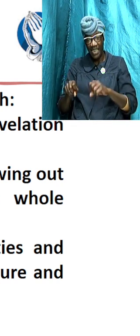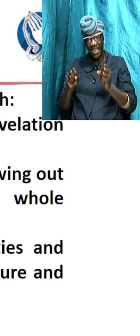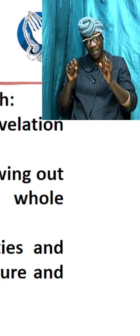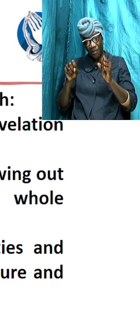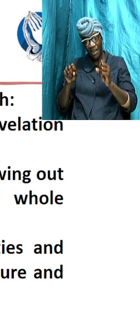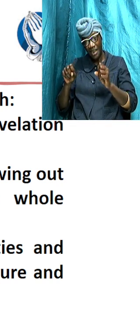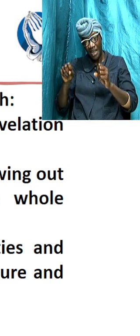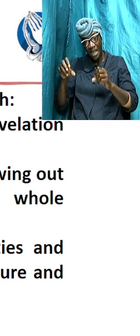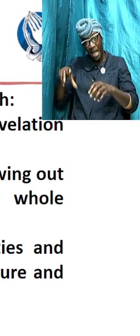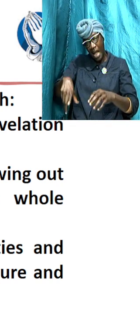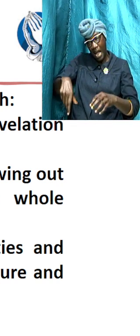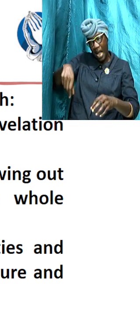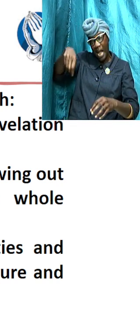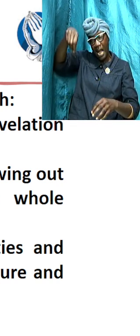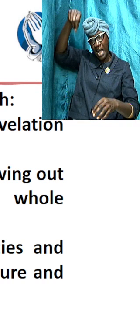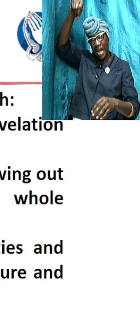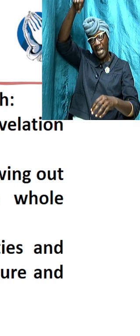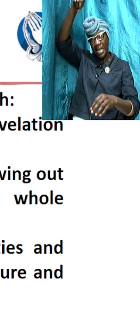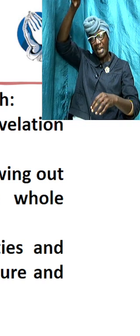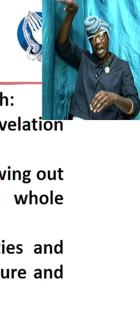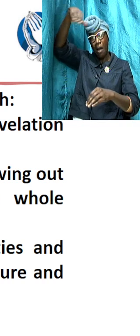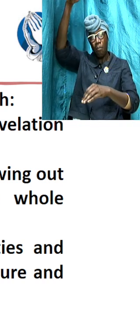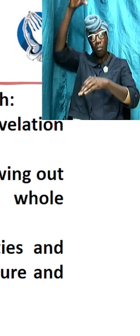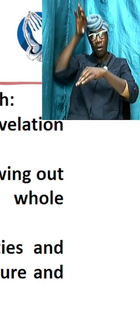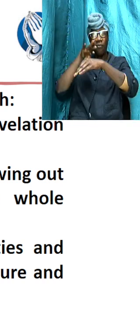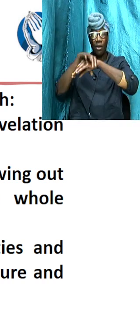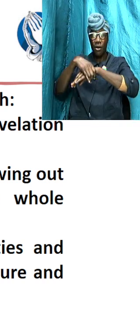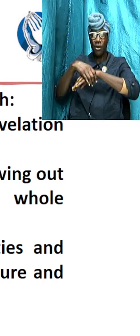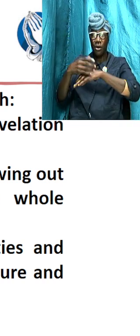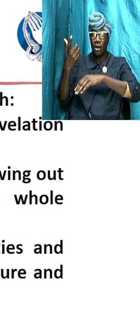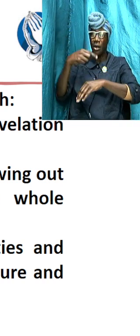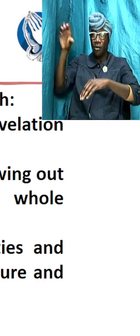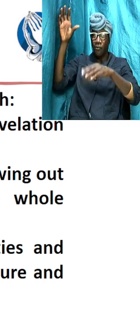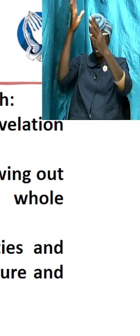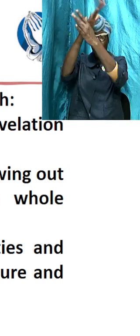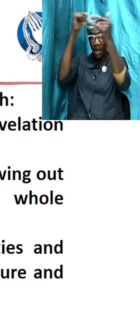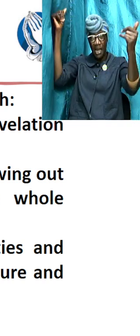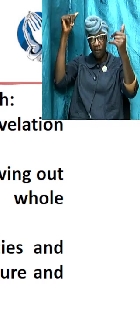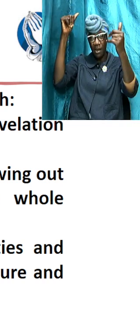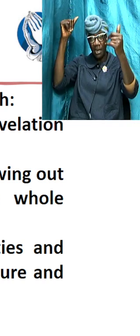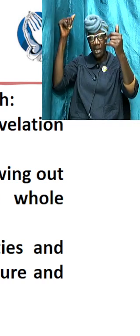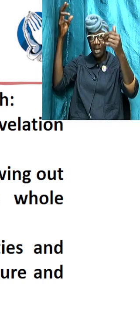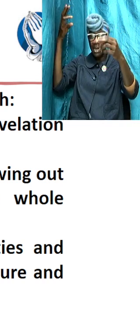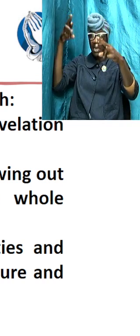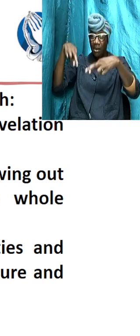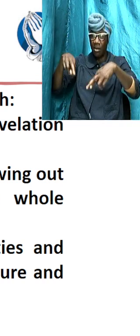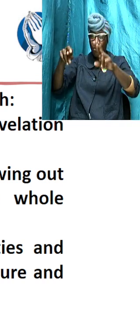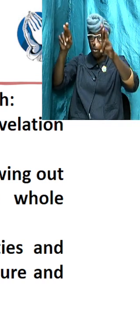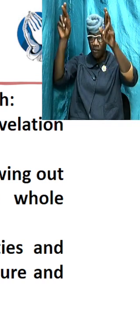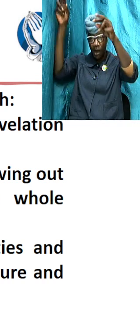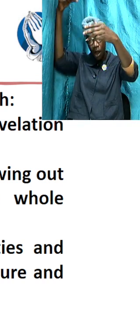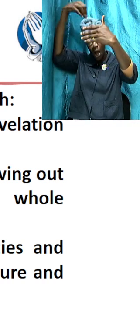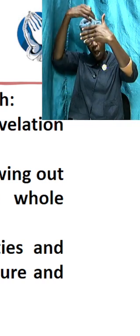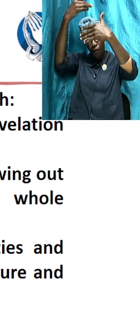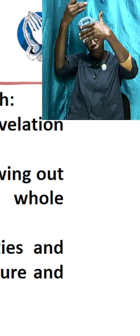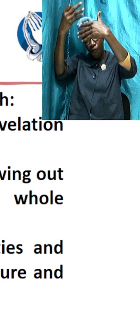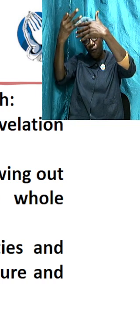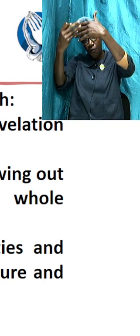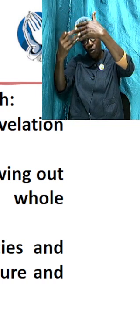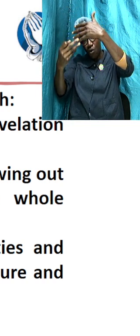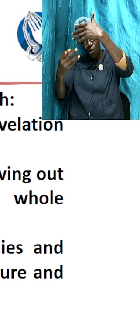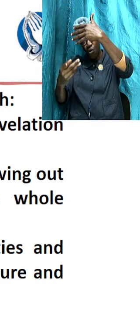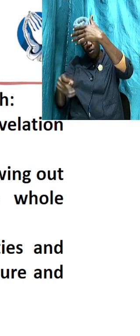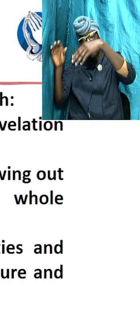hanging above the earth. And from the heaven, there is a river flowing to the earth. And it's watering the whole earth.